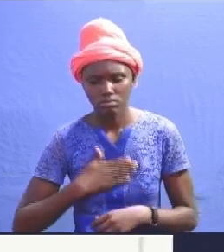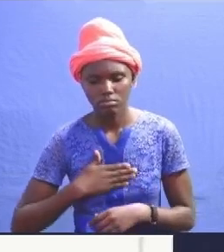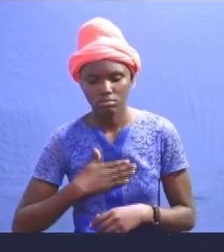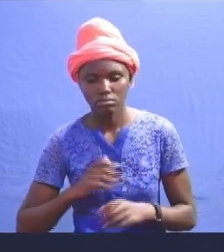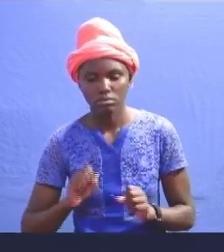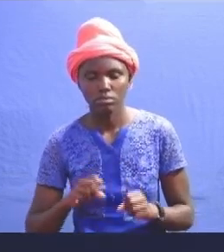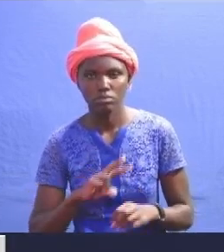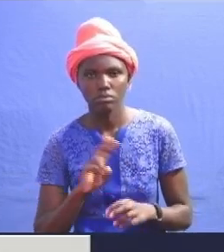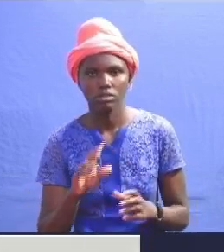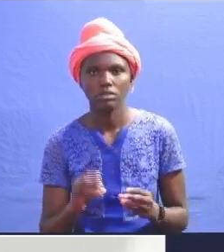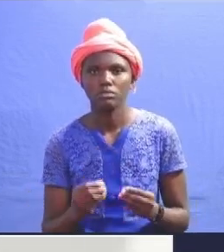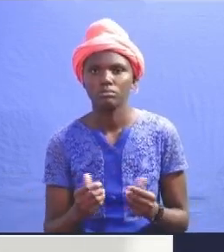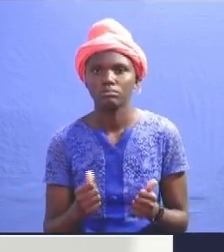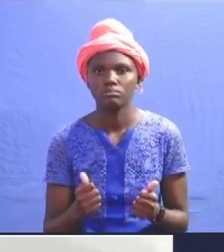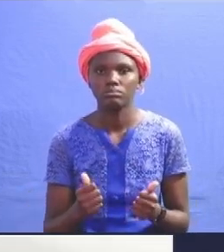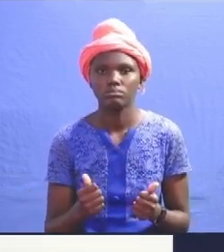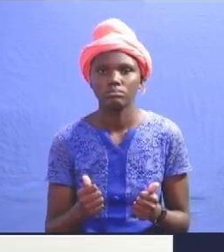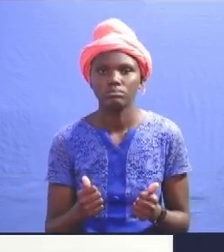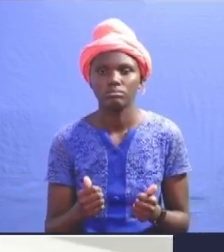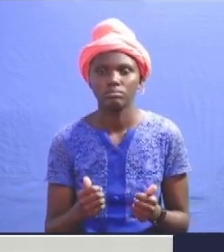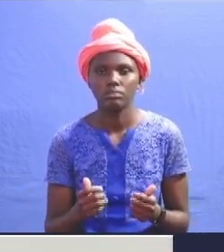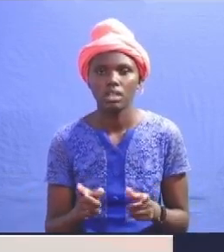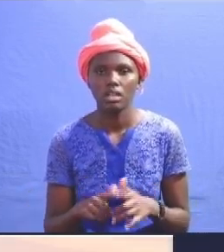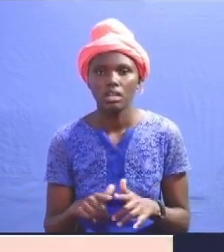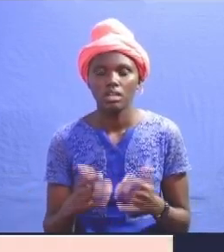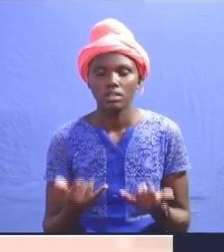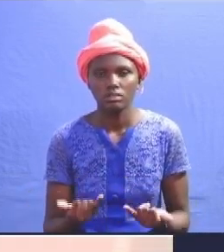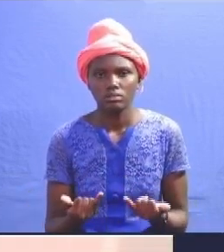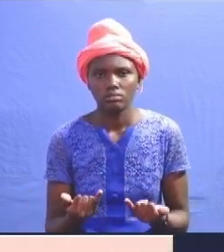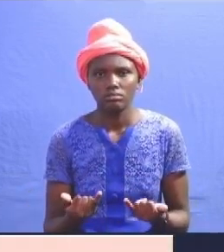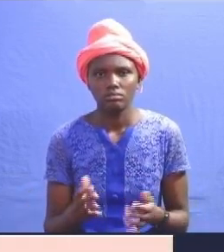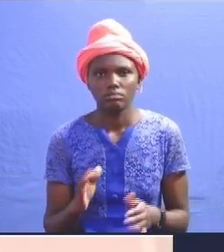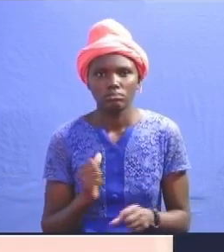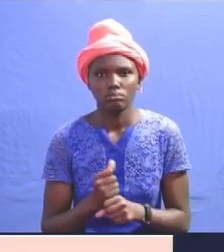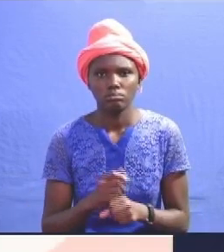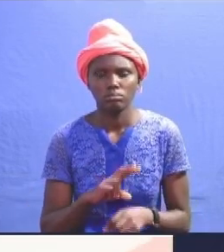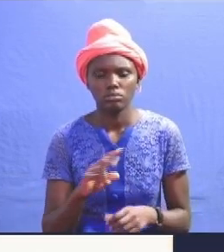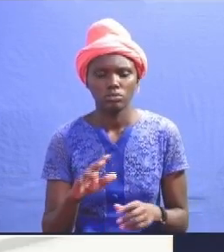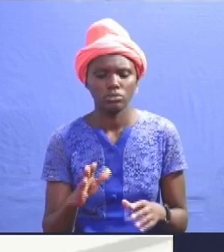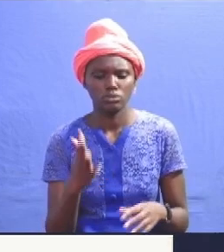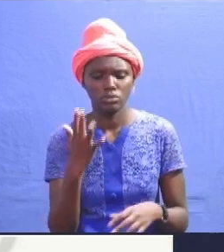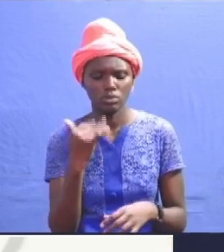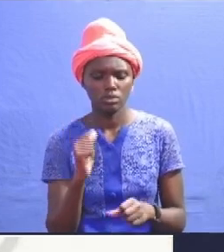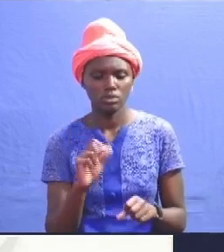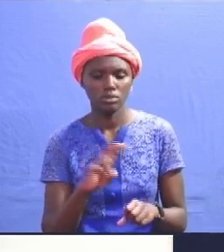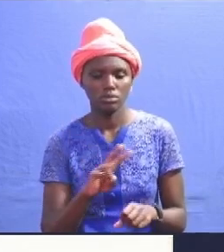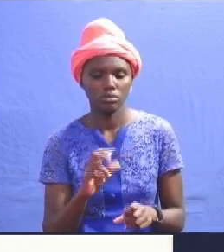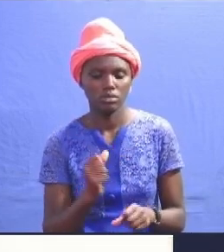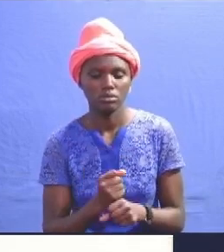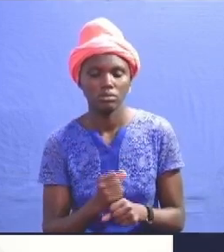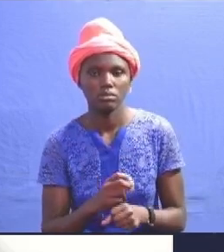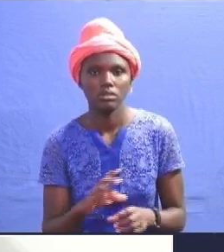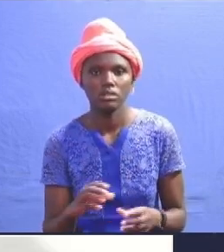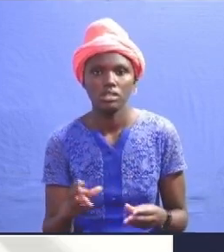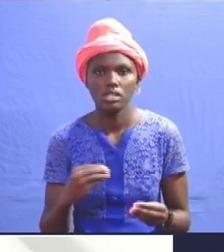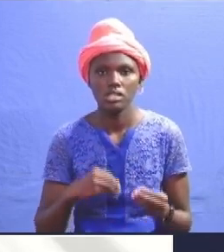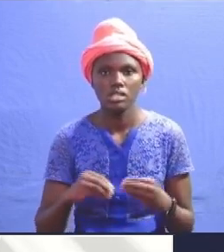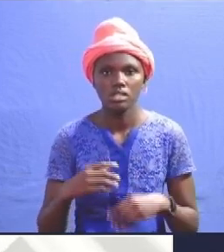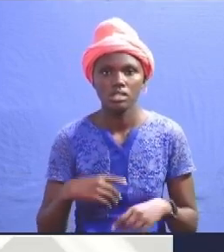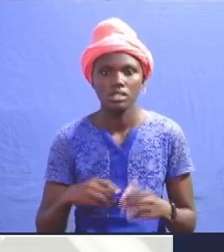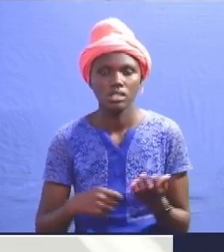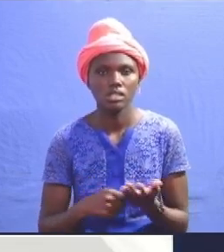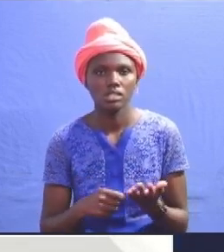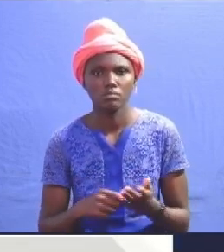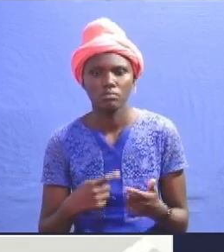there are so many other things that are going to come. Why should you always be consumers of technology and